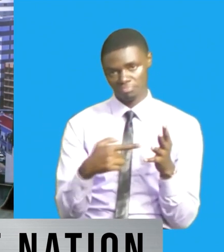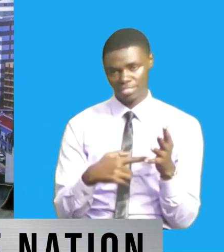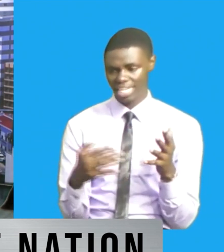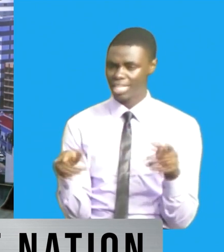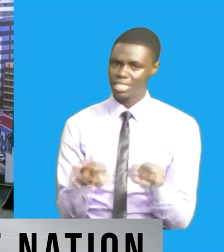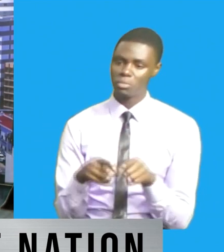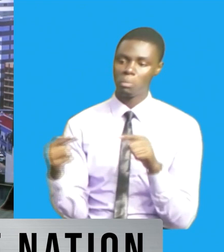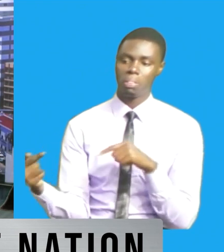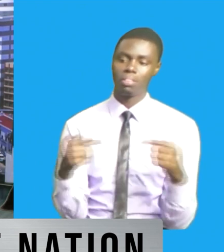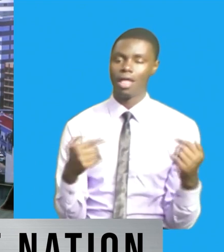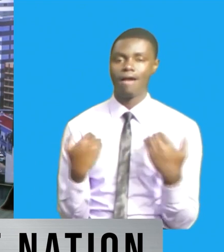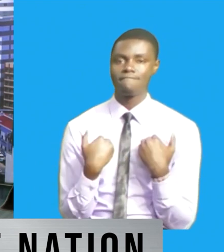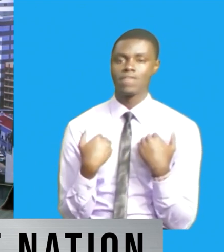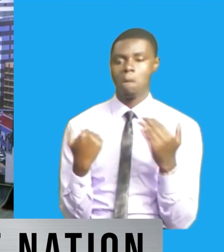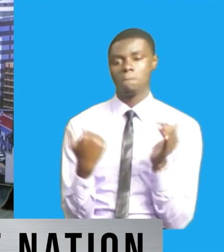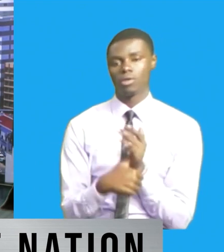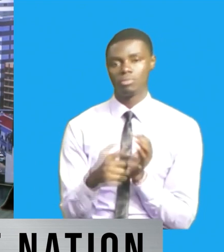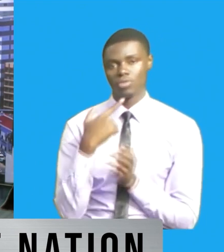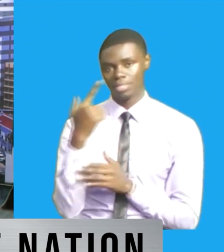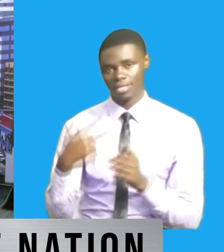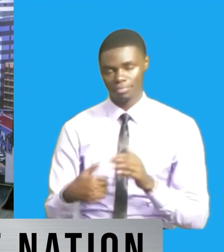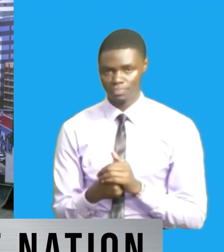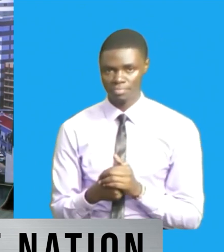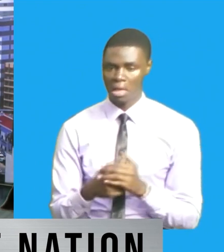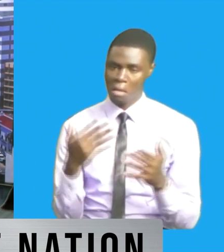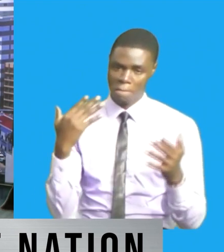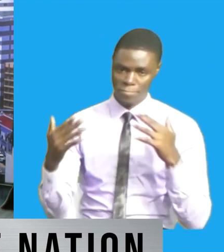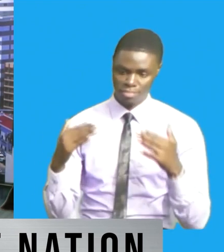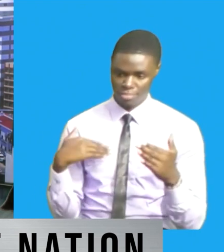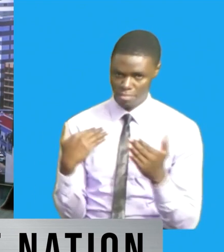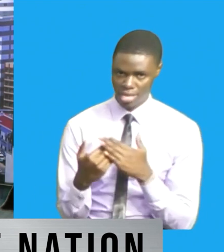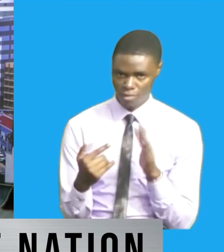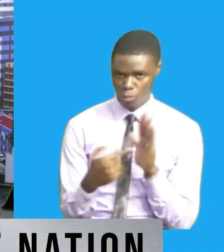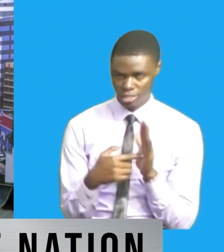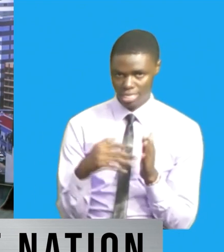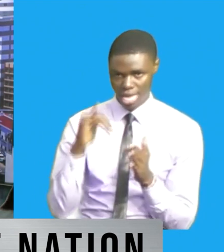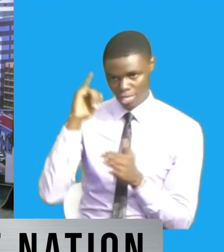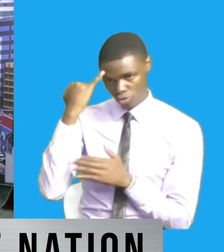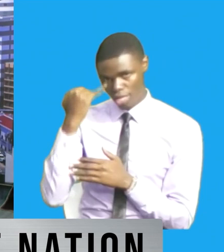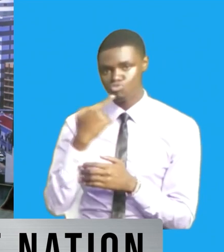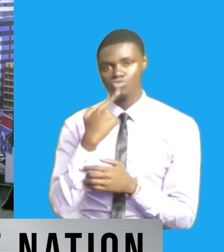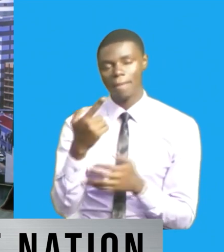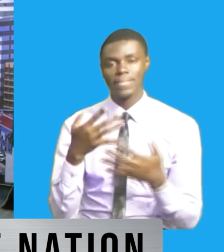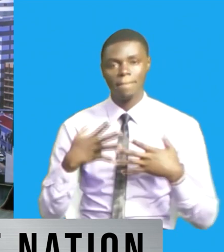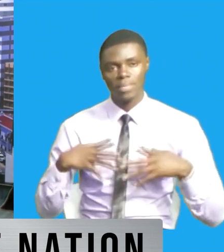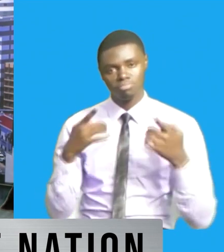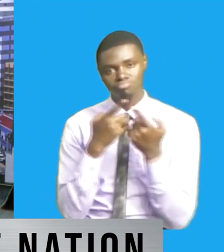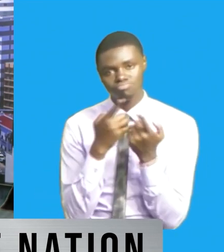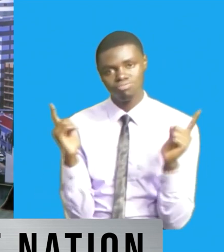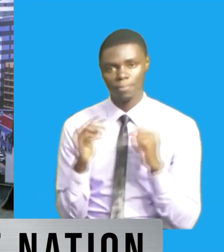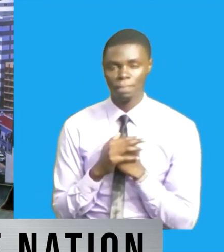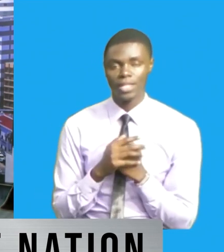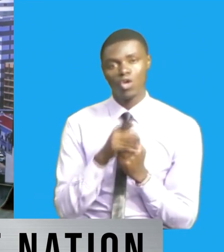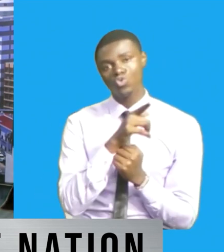iko. Unaona? Na ile shida tunasema ni kwamba labda imefikia wakati Jona, na tunaambia wananchi, labda imefikia wakati